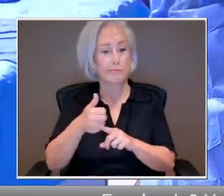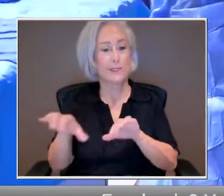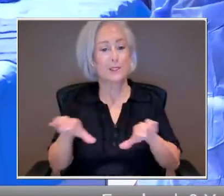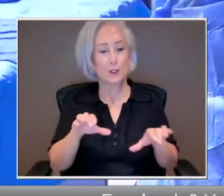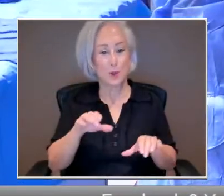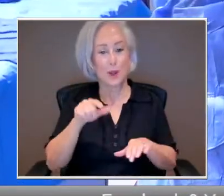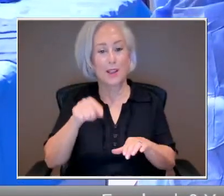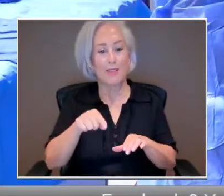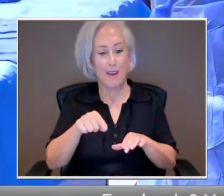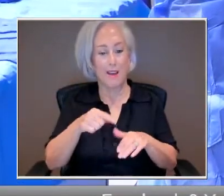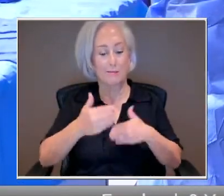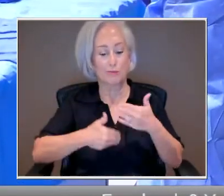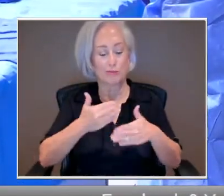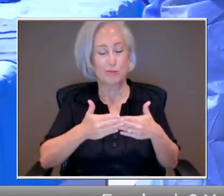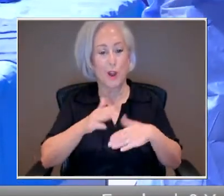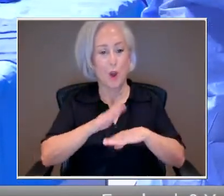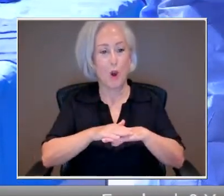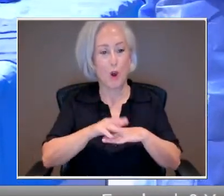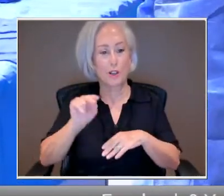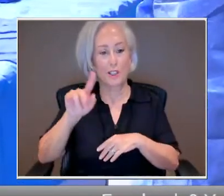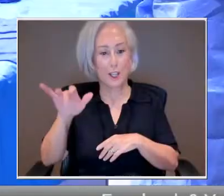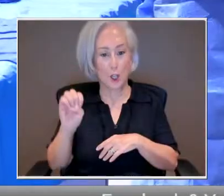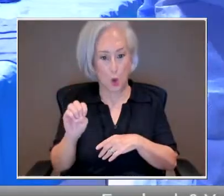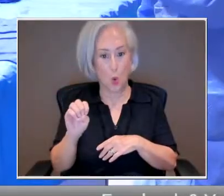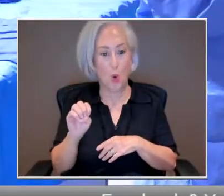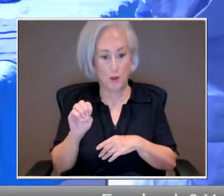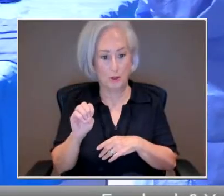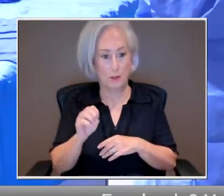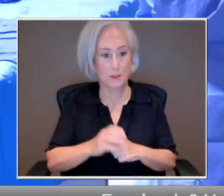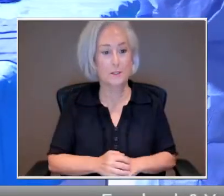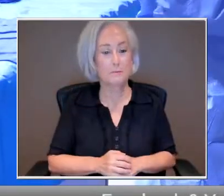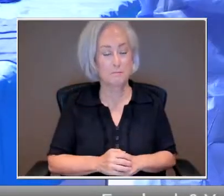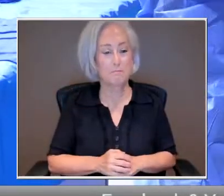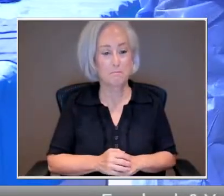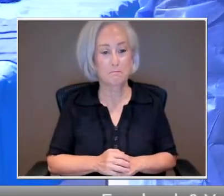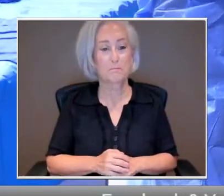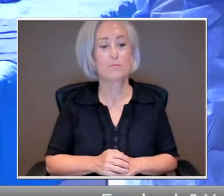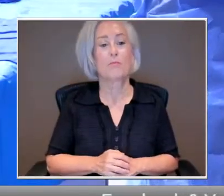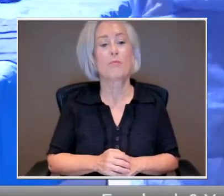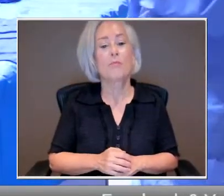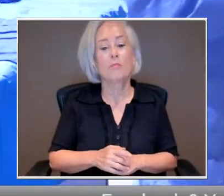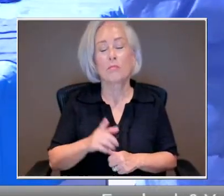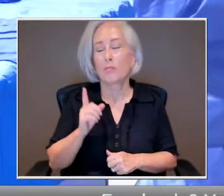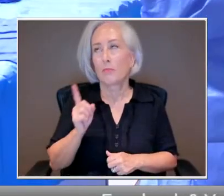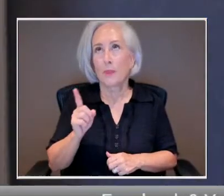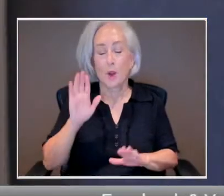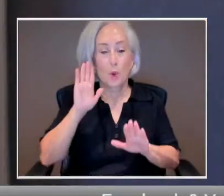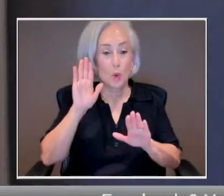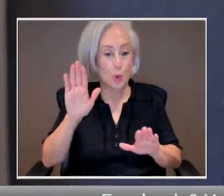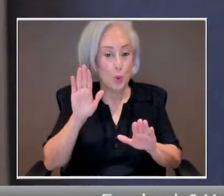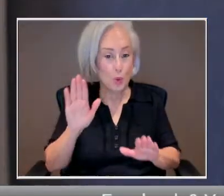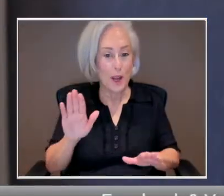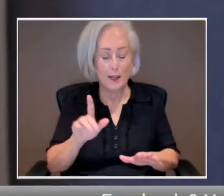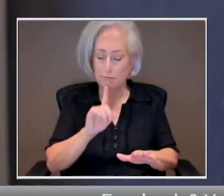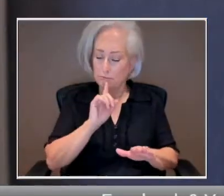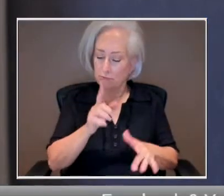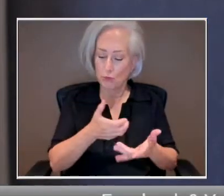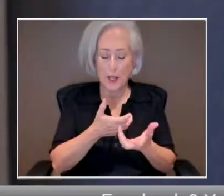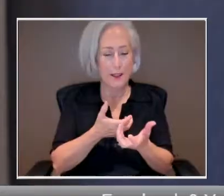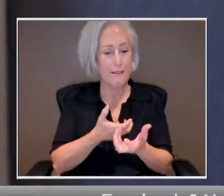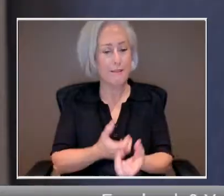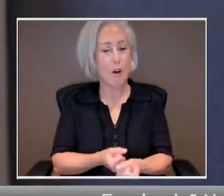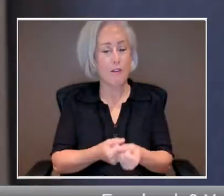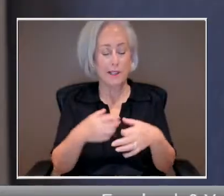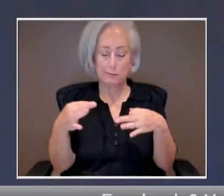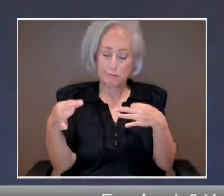we're going to try to create a shell of the heart without using fluoroscopy. He was great. He was very confident, explained the whole procedure